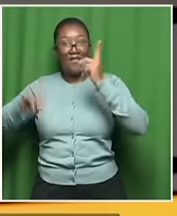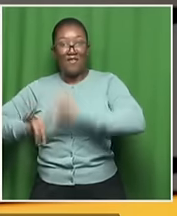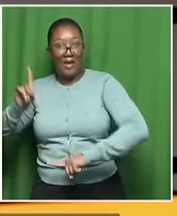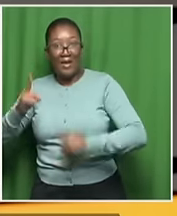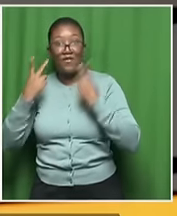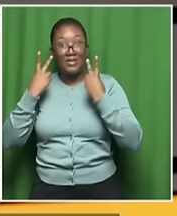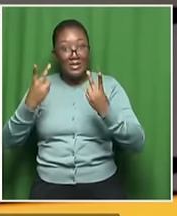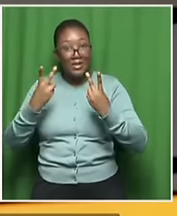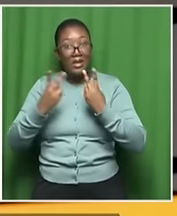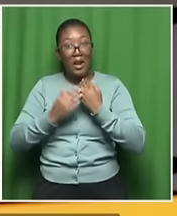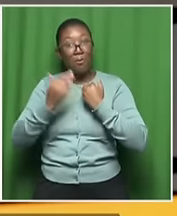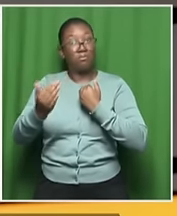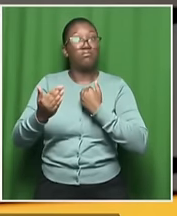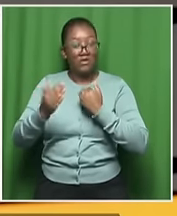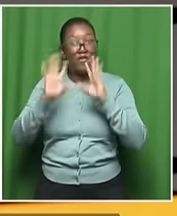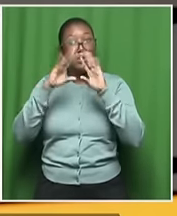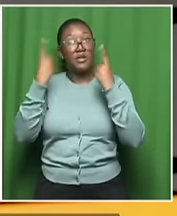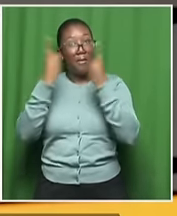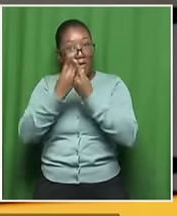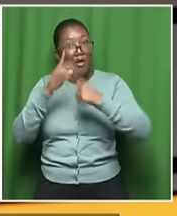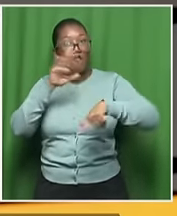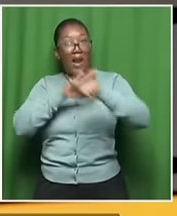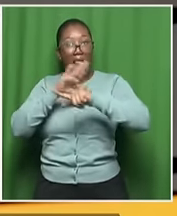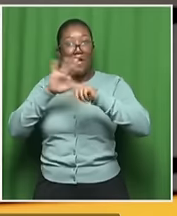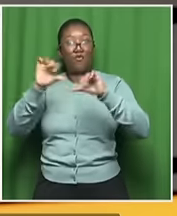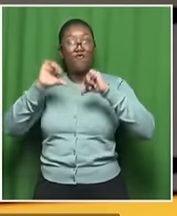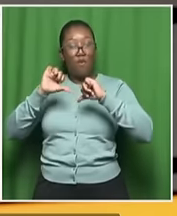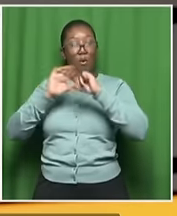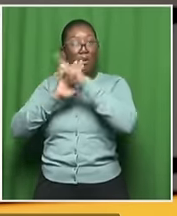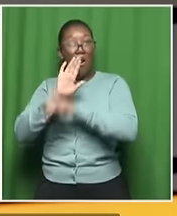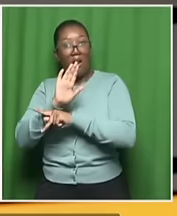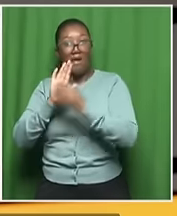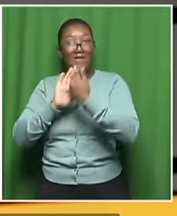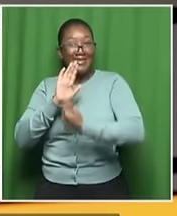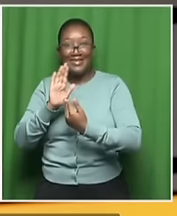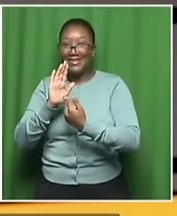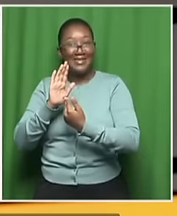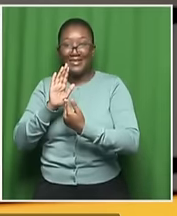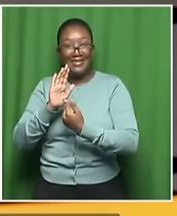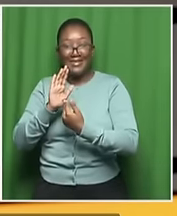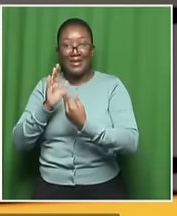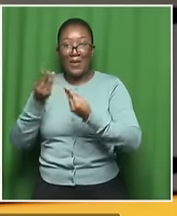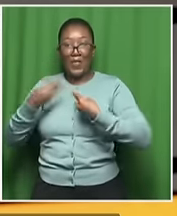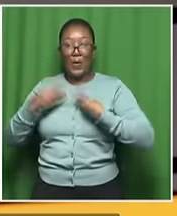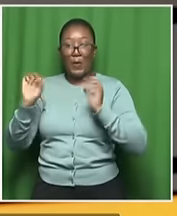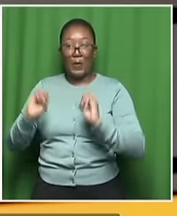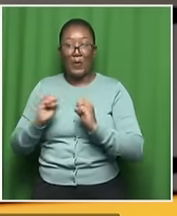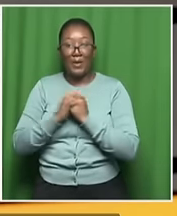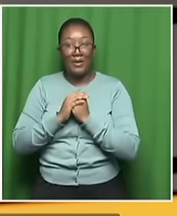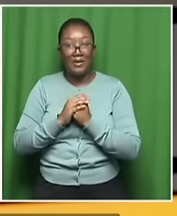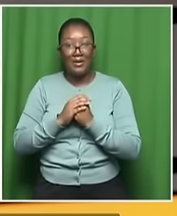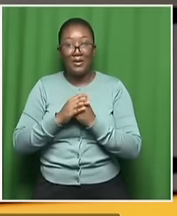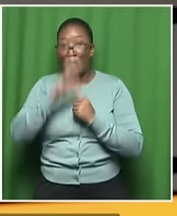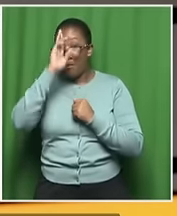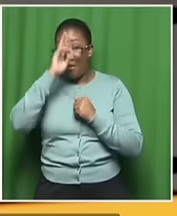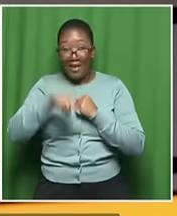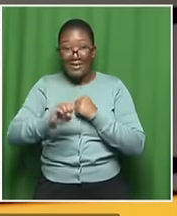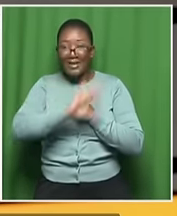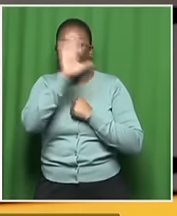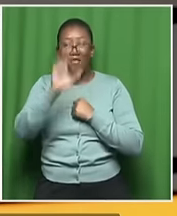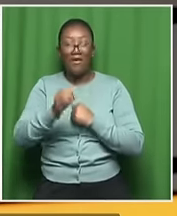the Department of Land Reform. 90% failures. Now, the Freedom Front Plus says there's enough land in South